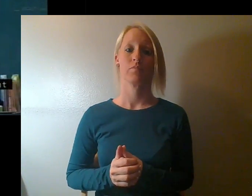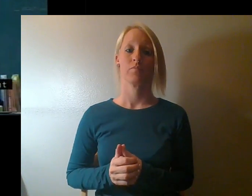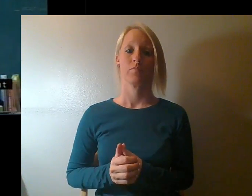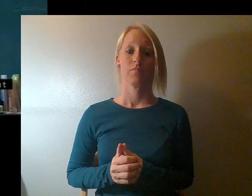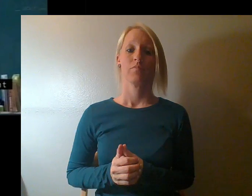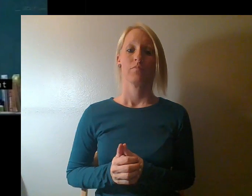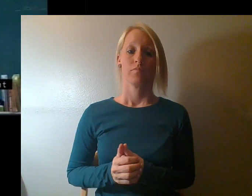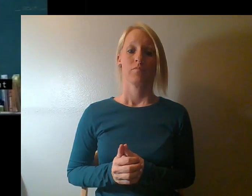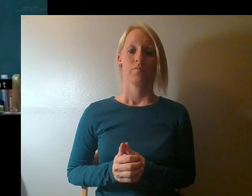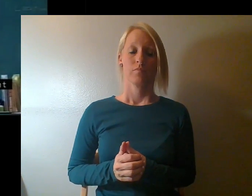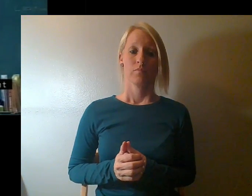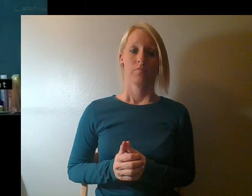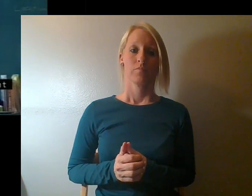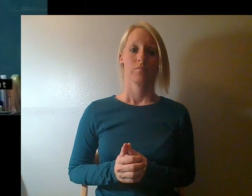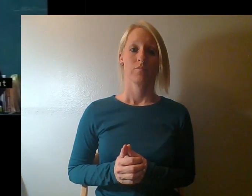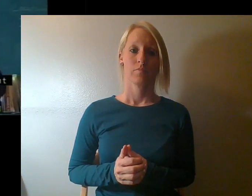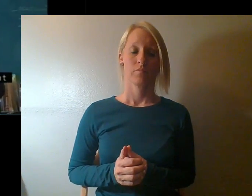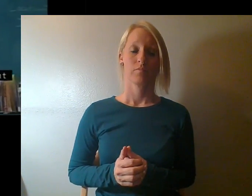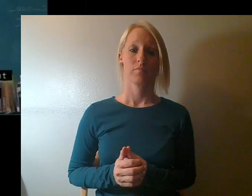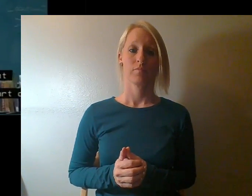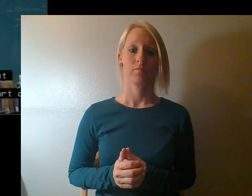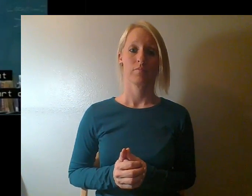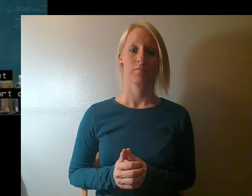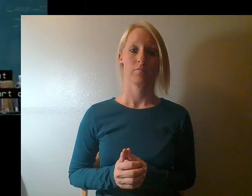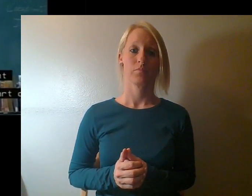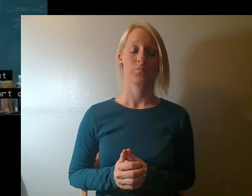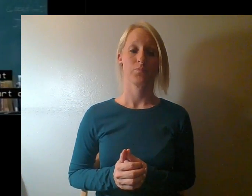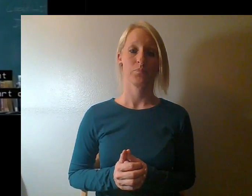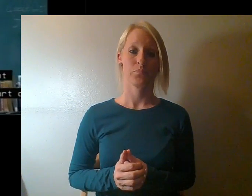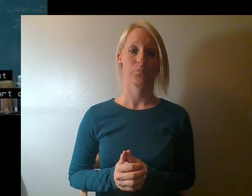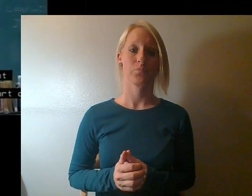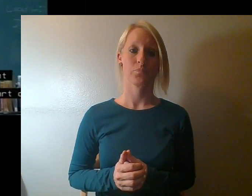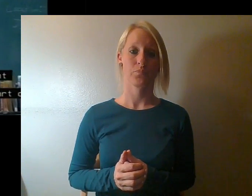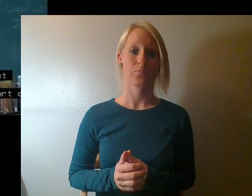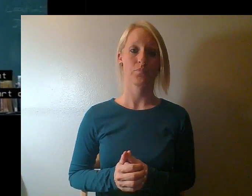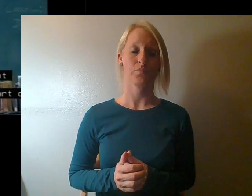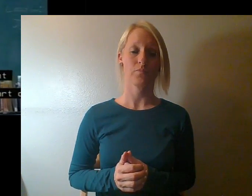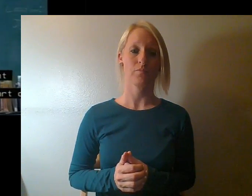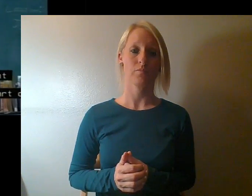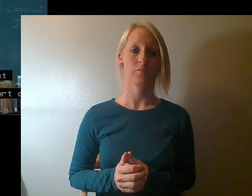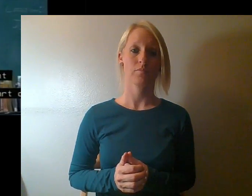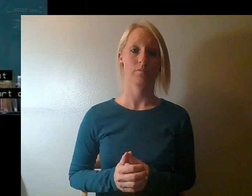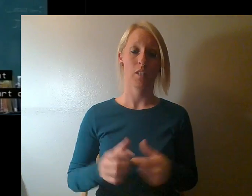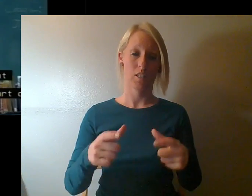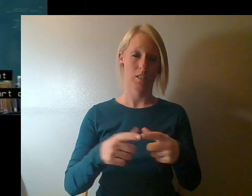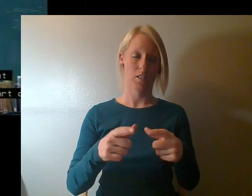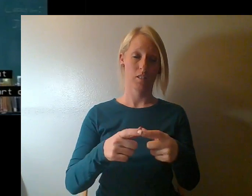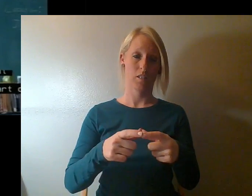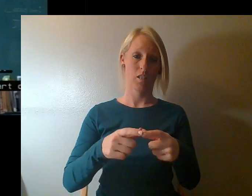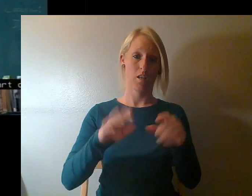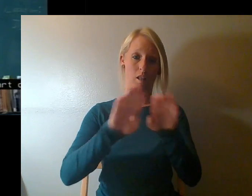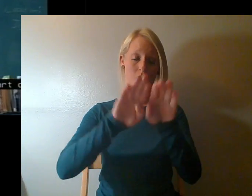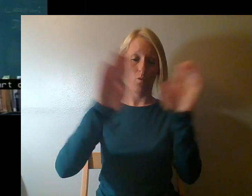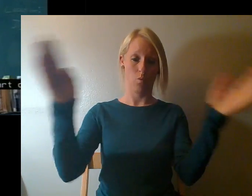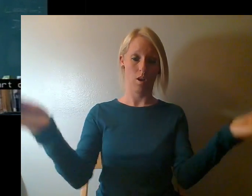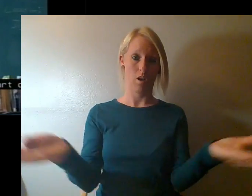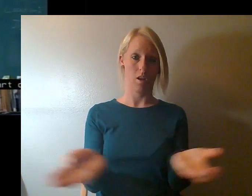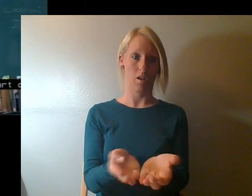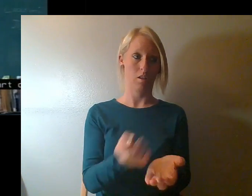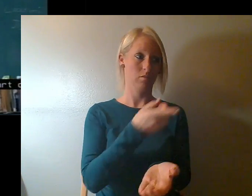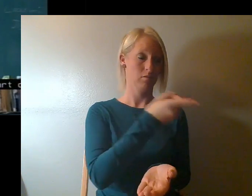bacteria. And the cell wall is not part of the living